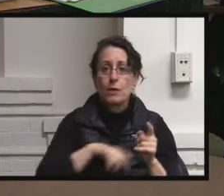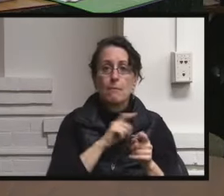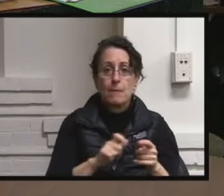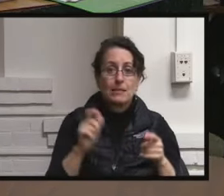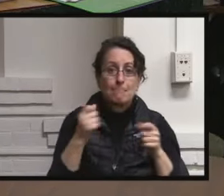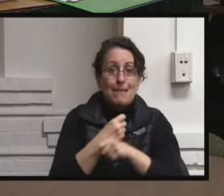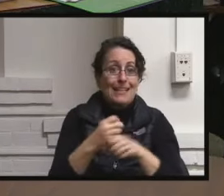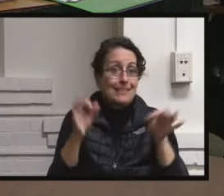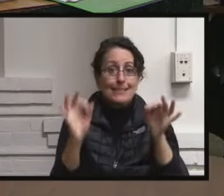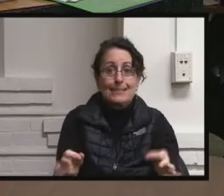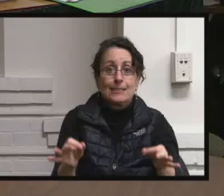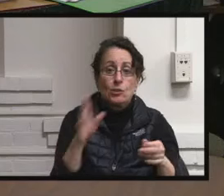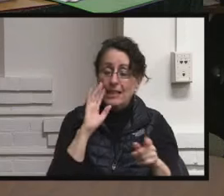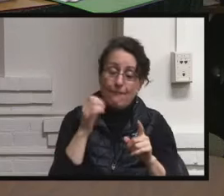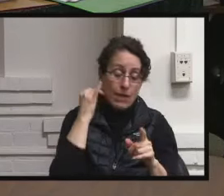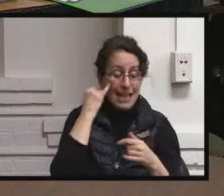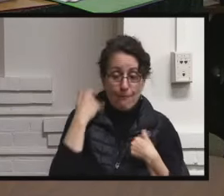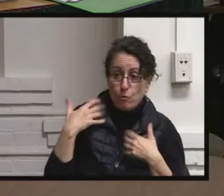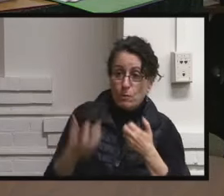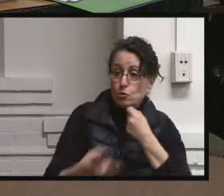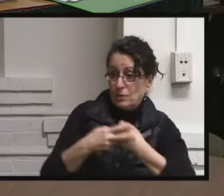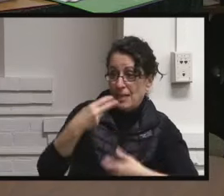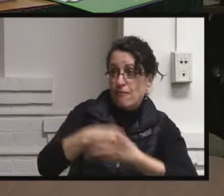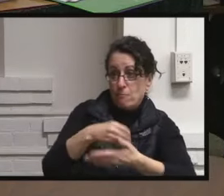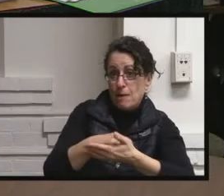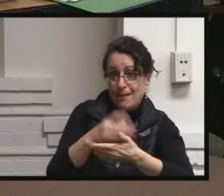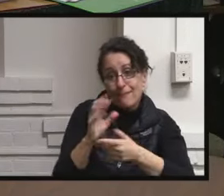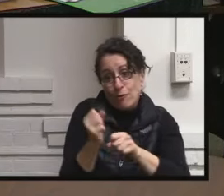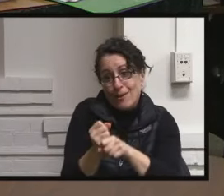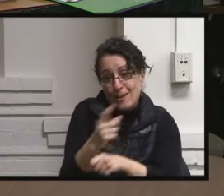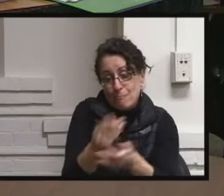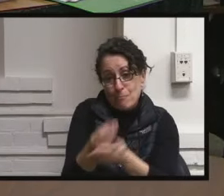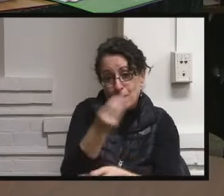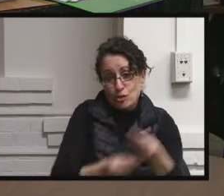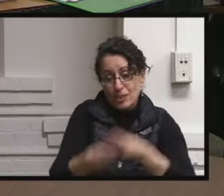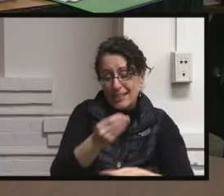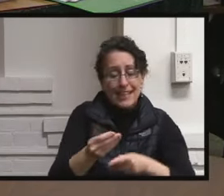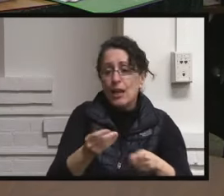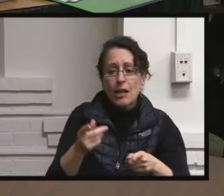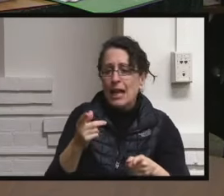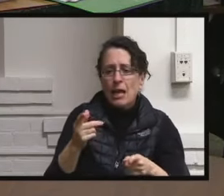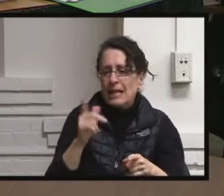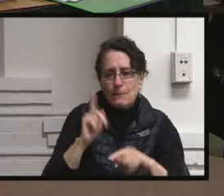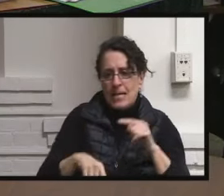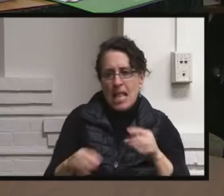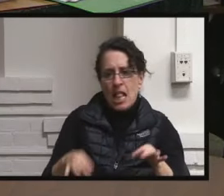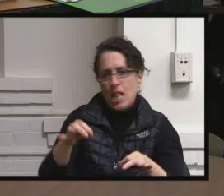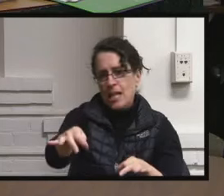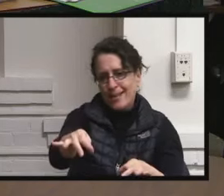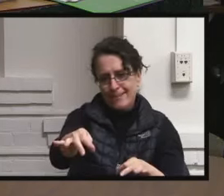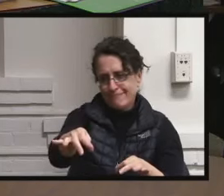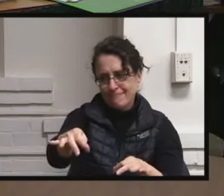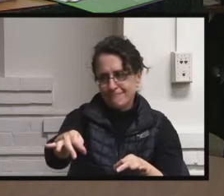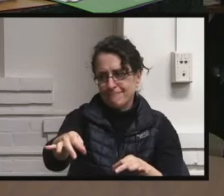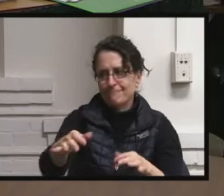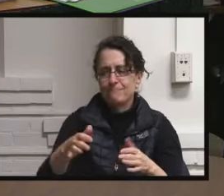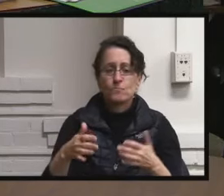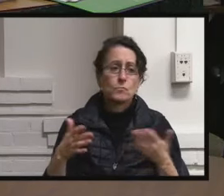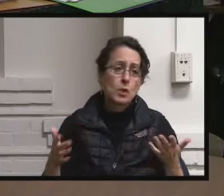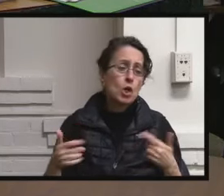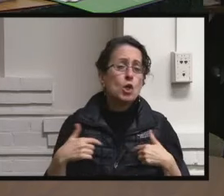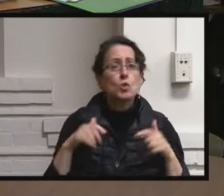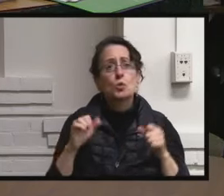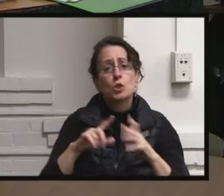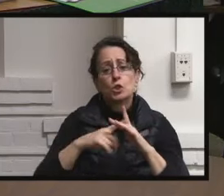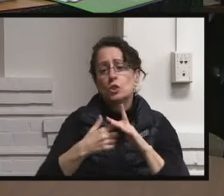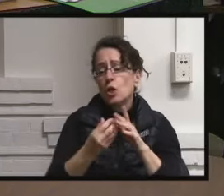Correct. If it's going to be a positive impact for the FY17 budget, we need to decide soon. The actual implementation could be in the spring,